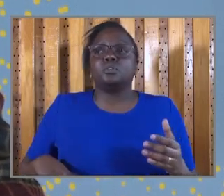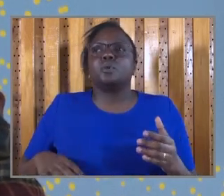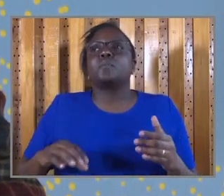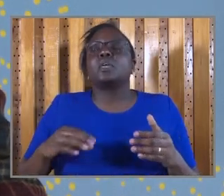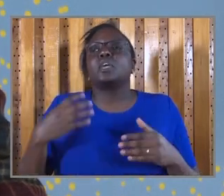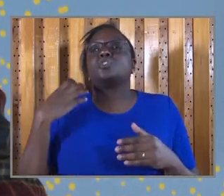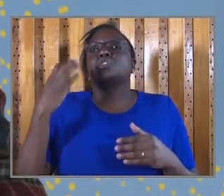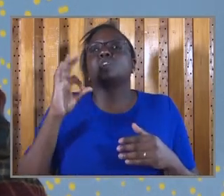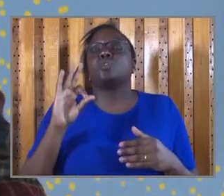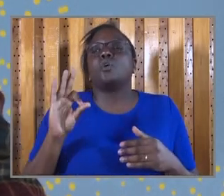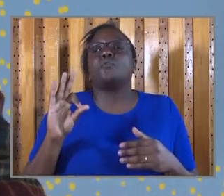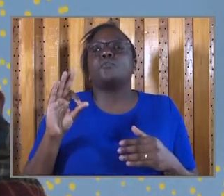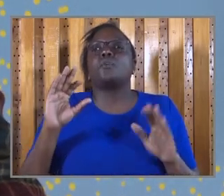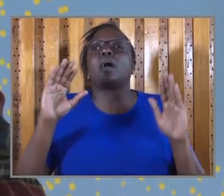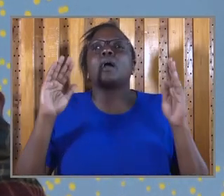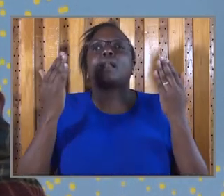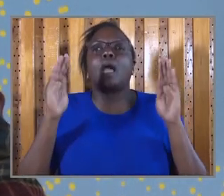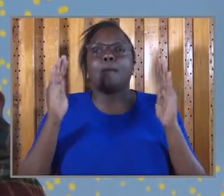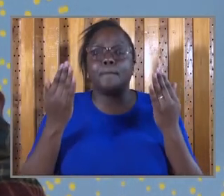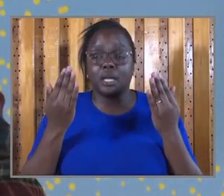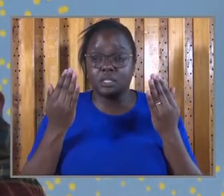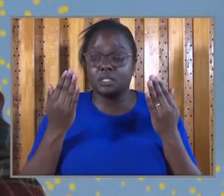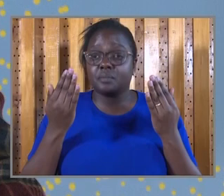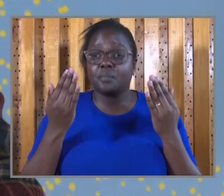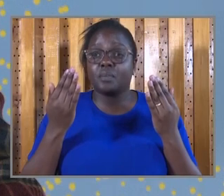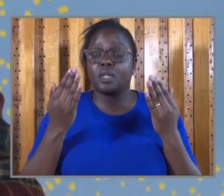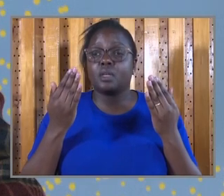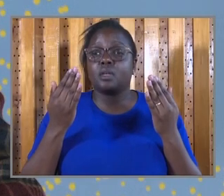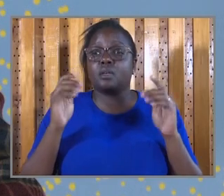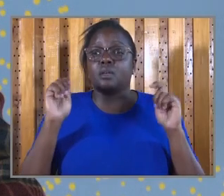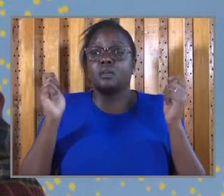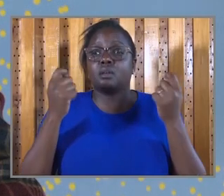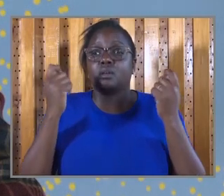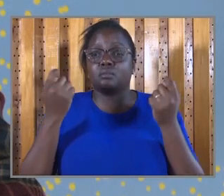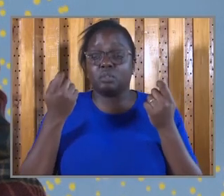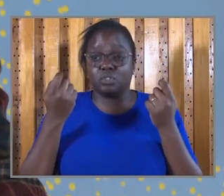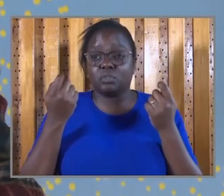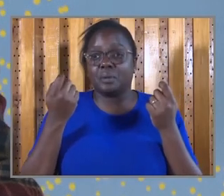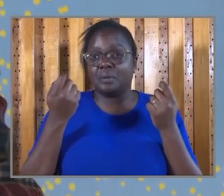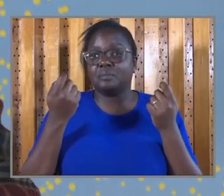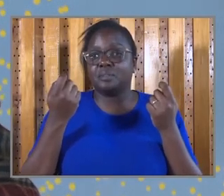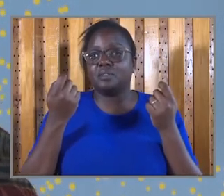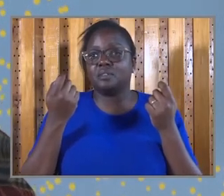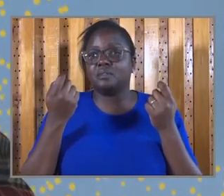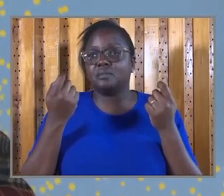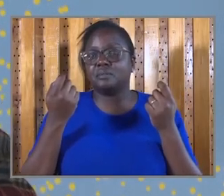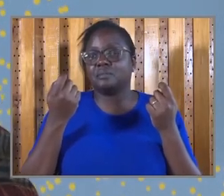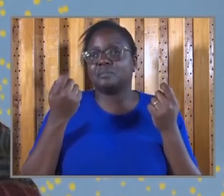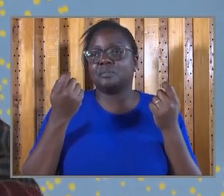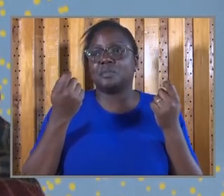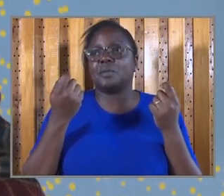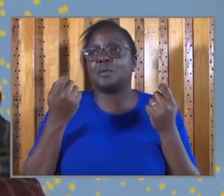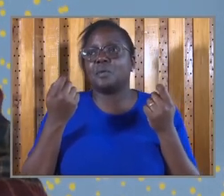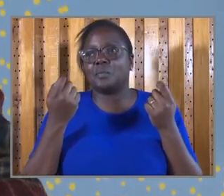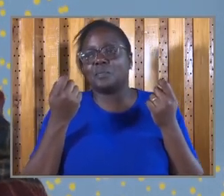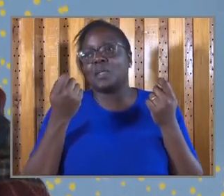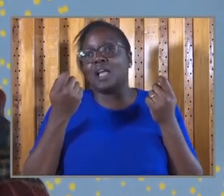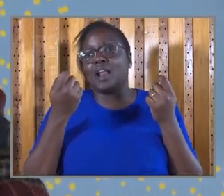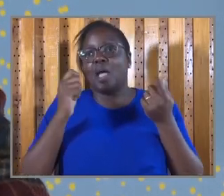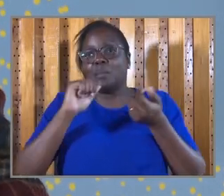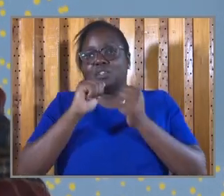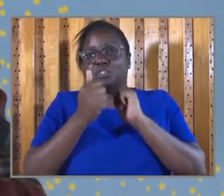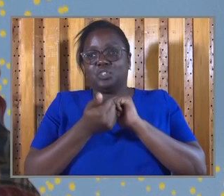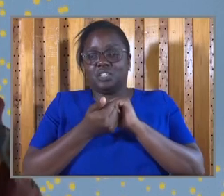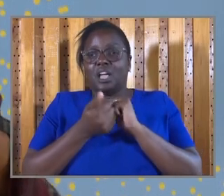action, that is Hoekstra Westira. I've read it in Kiswahili.